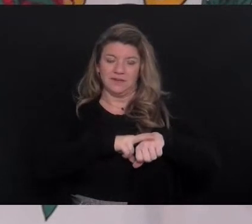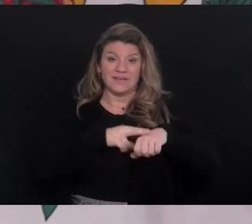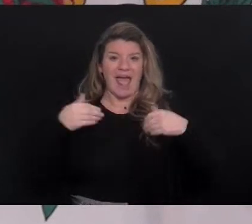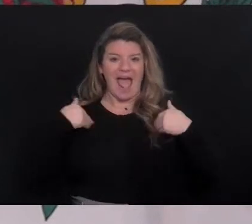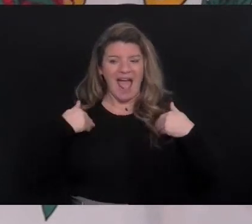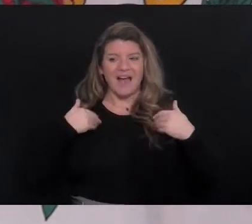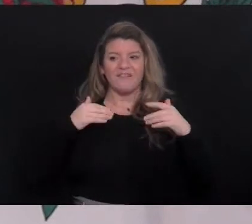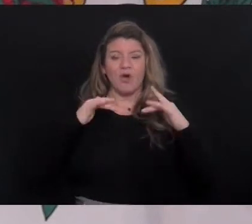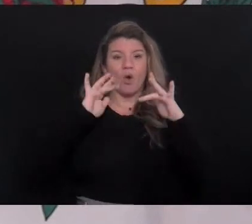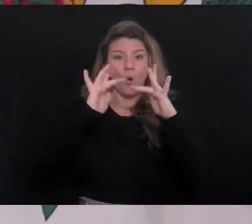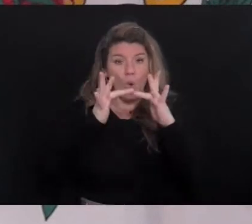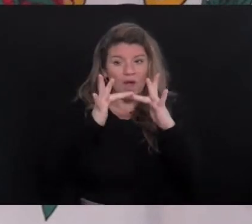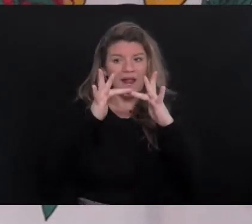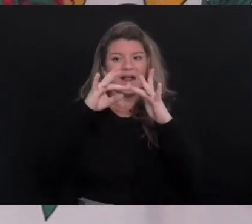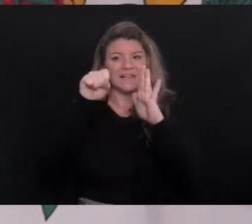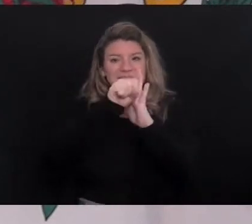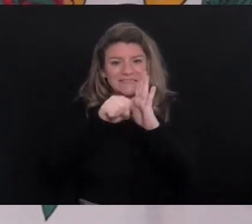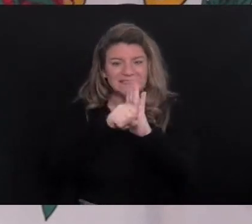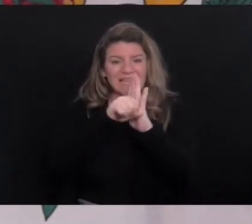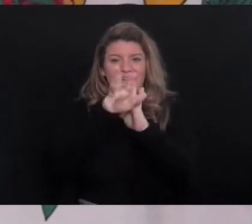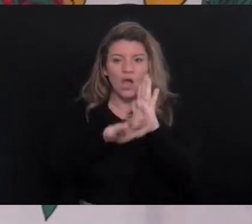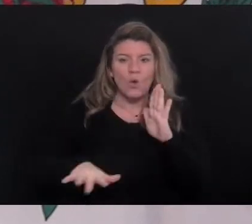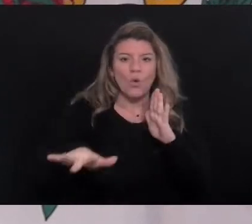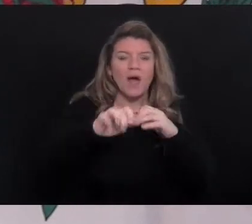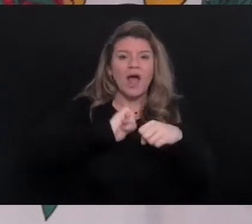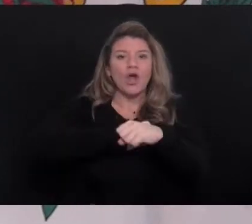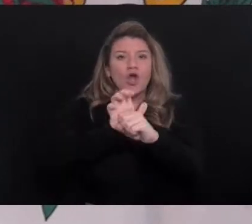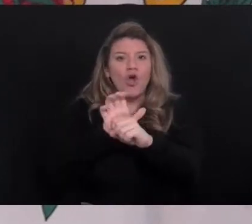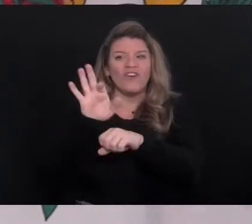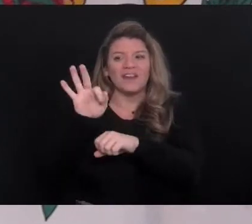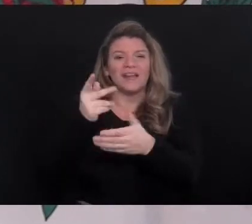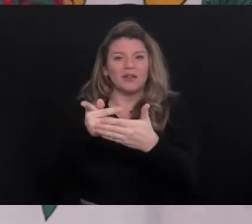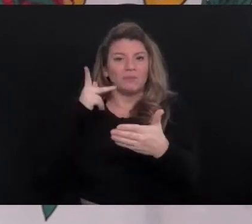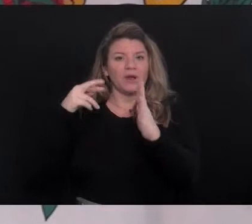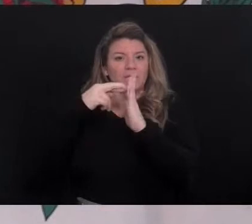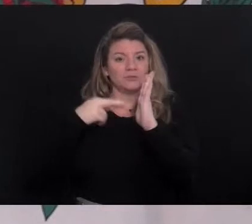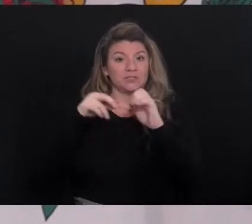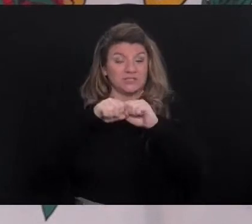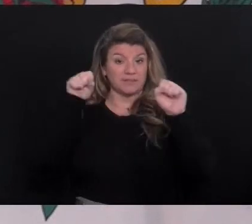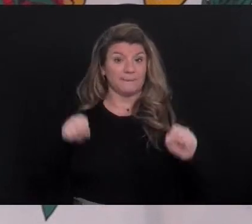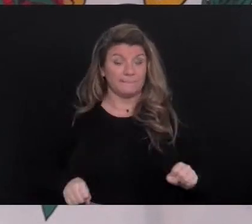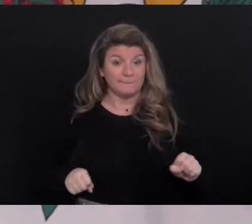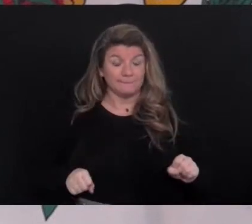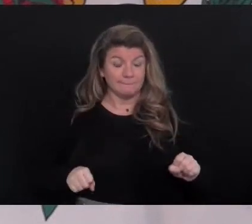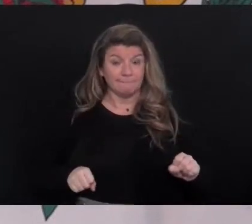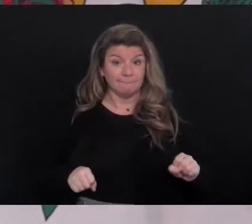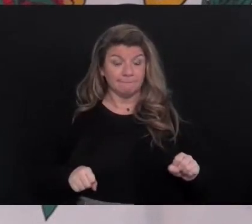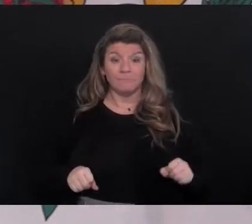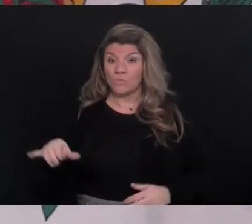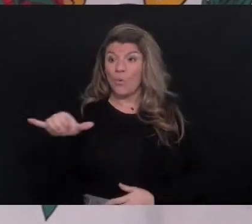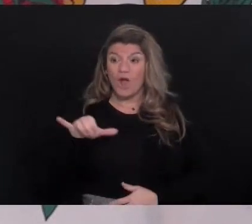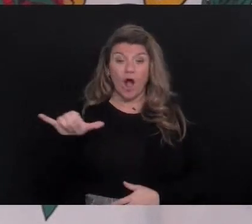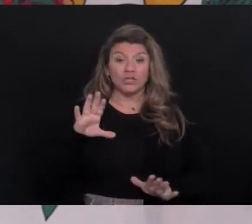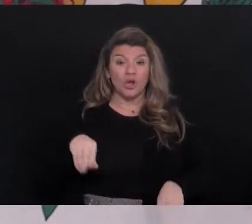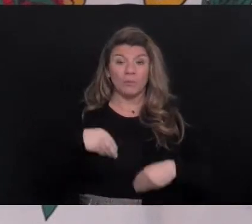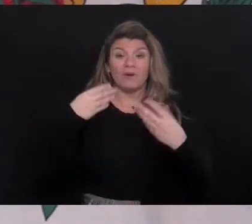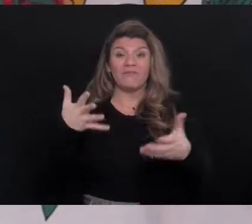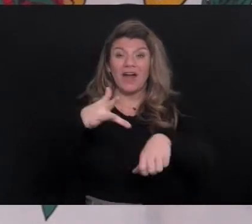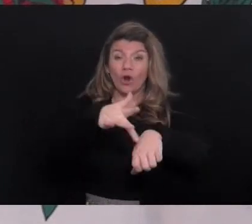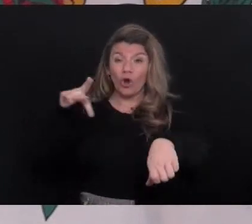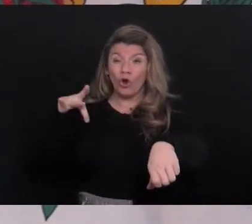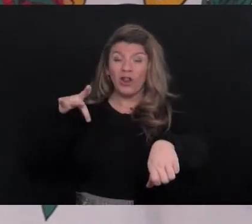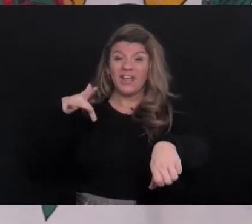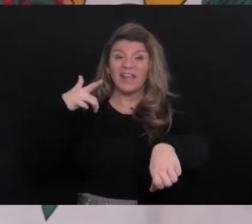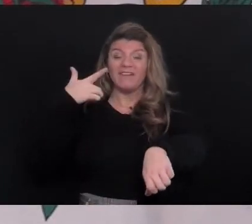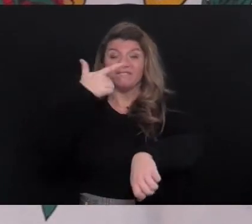online statewide COVID-19 vaccine pre-registration system. We also provided early